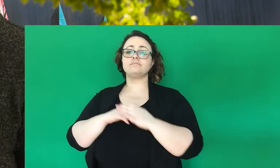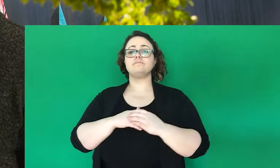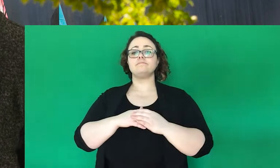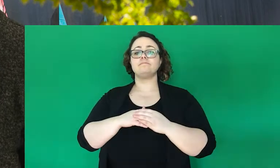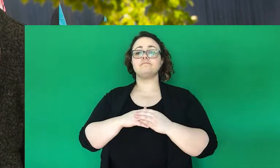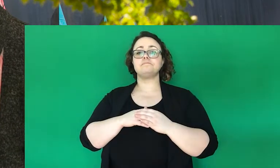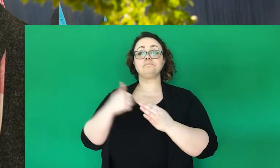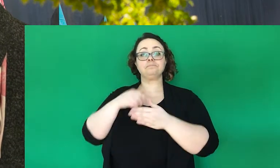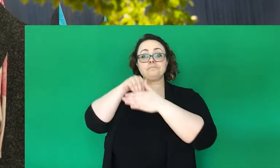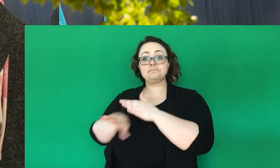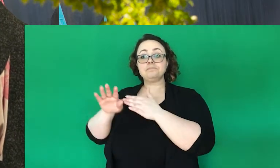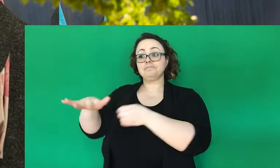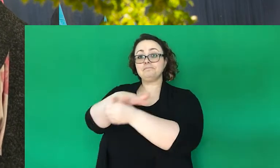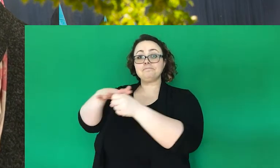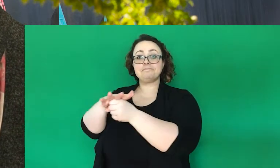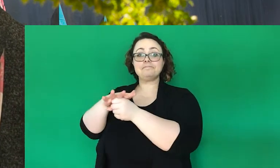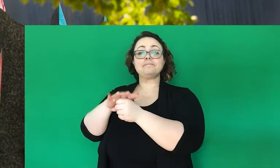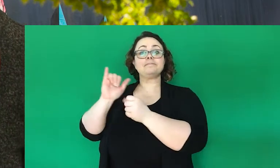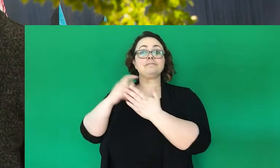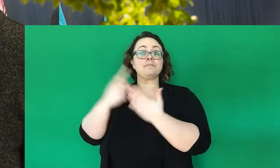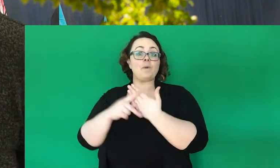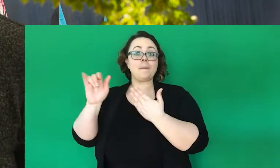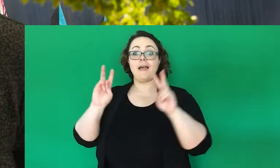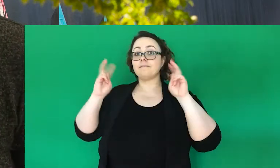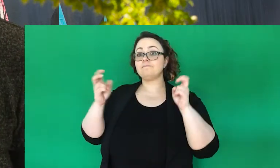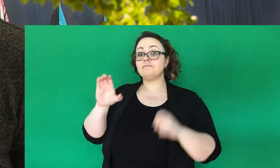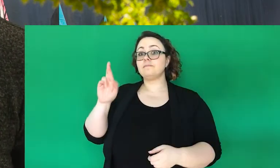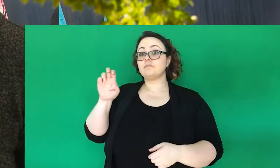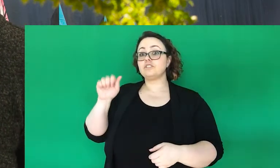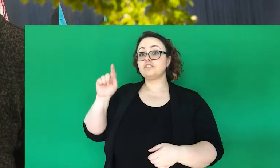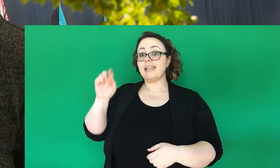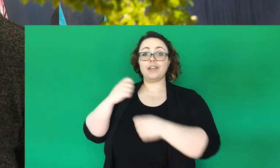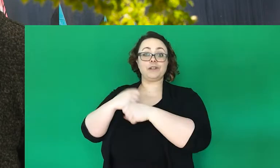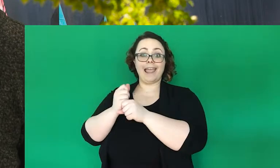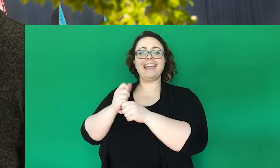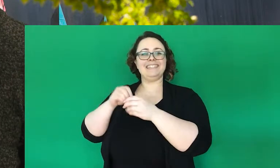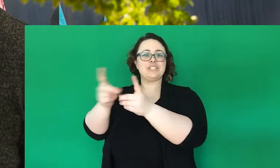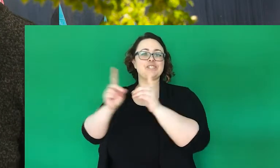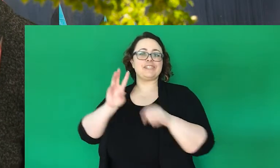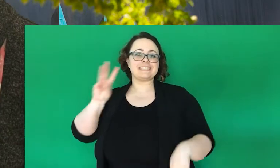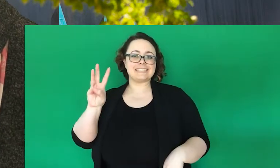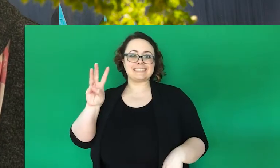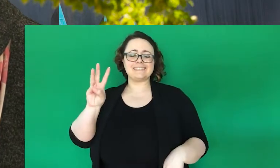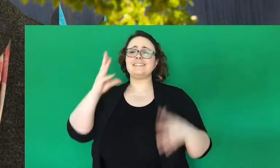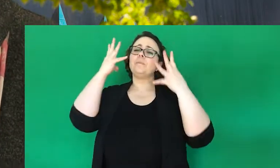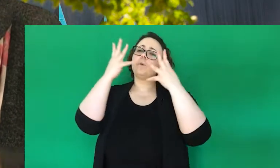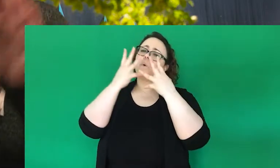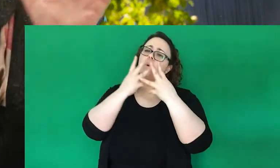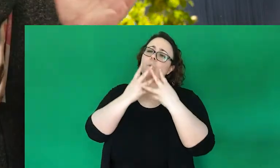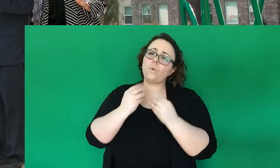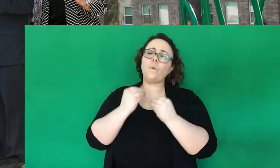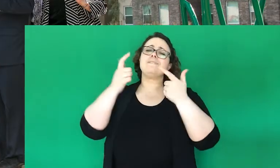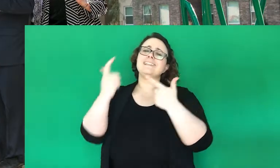face. We go into our neighborhoods with programs like Create, that went into District 6.